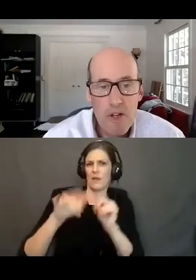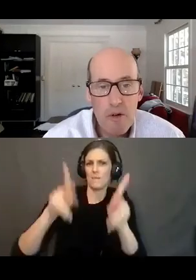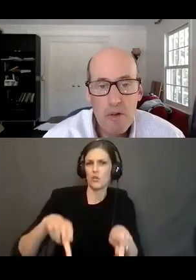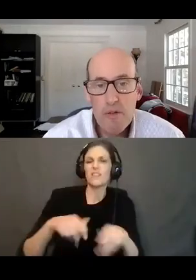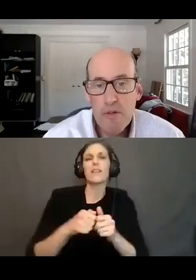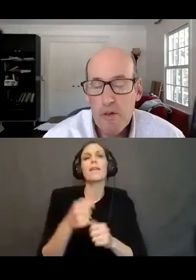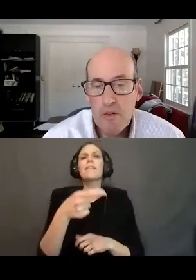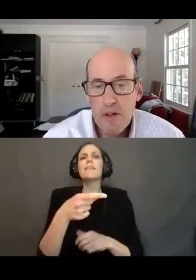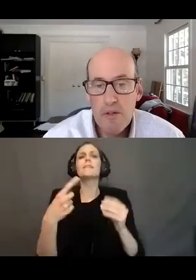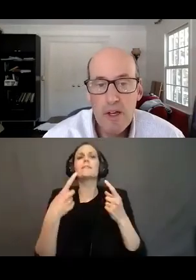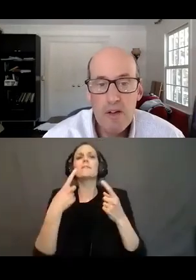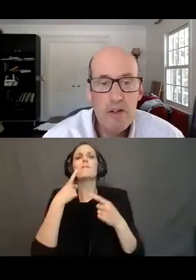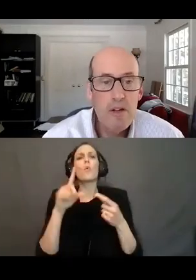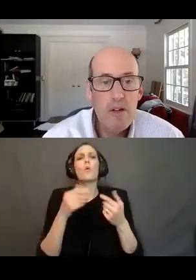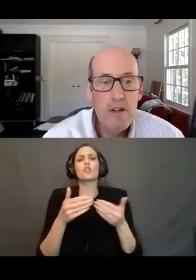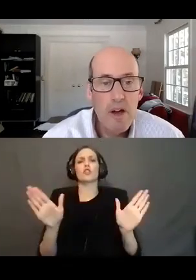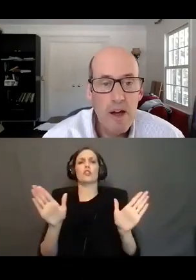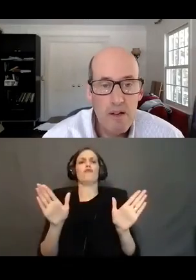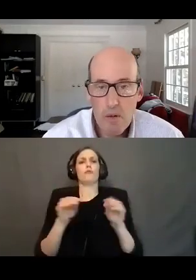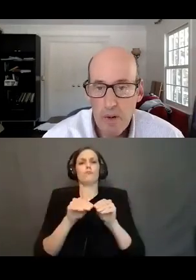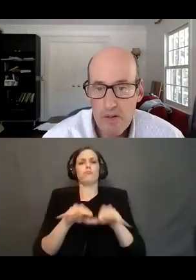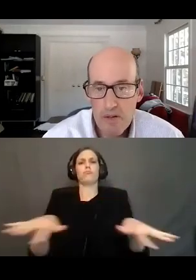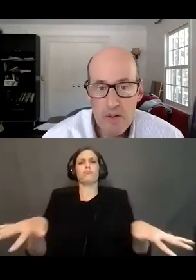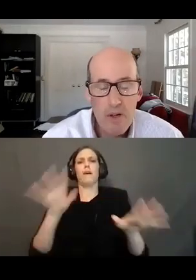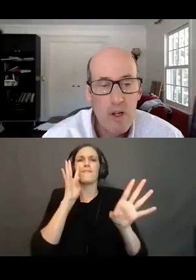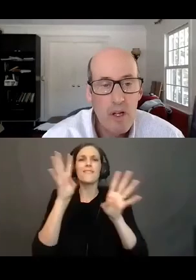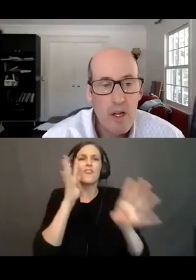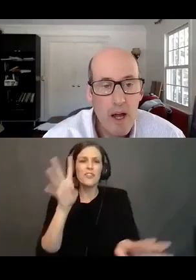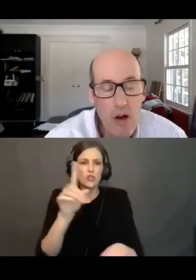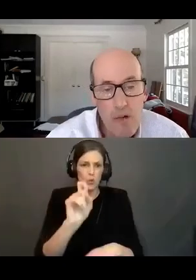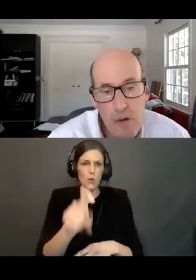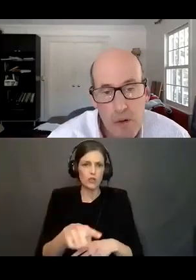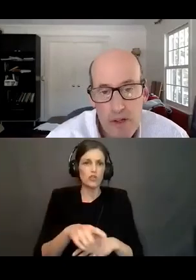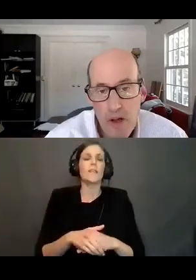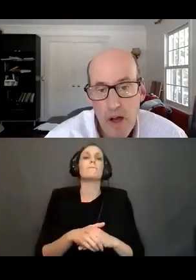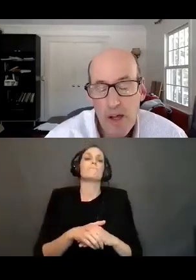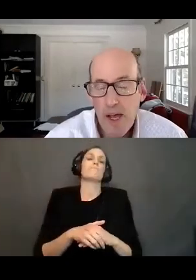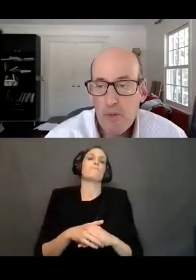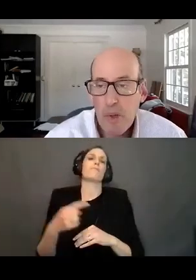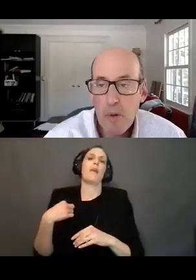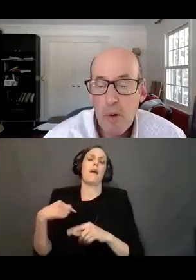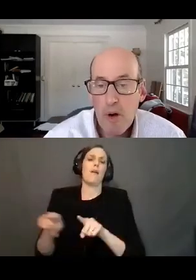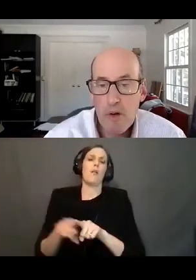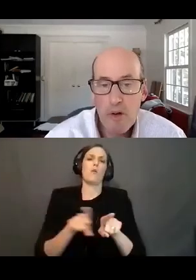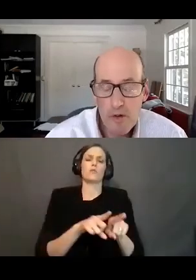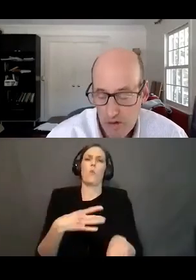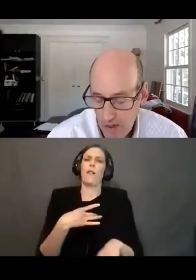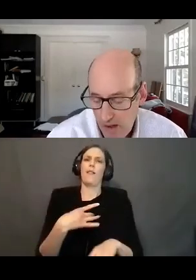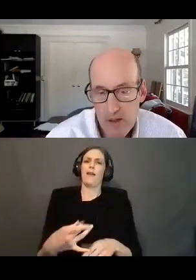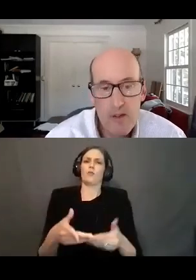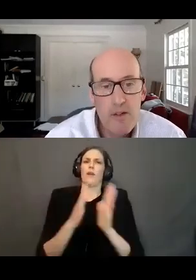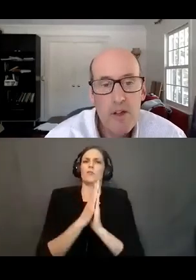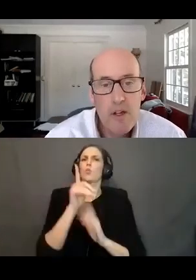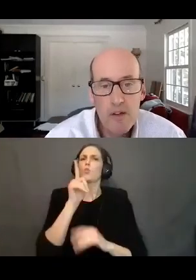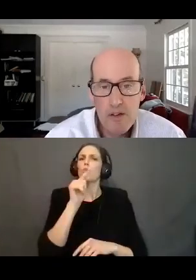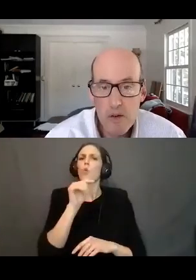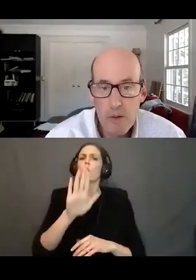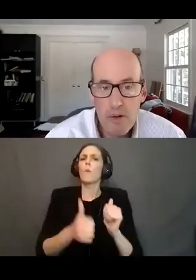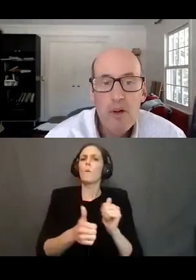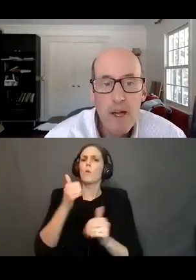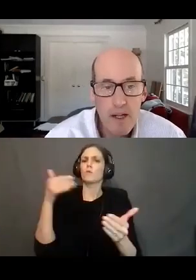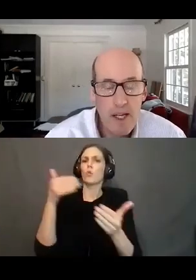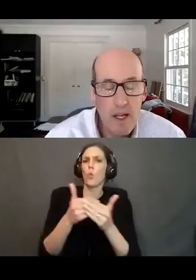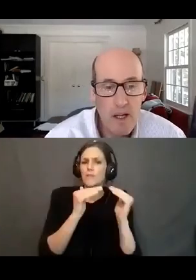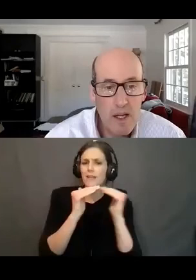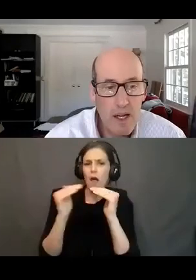for a general diffusion of innovation kind of question. I also like to ask people, who are your closest colleagues in this